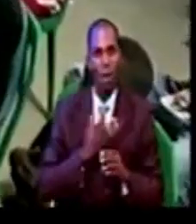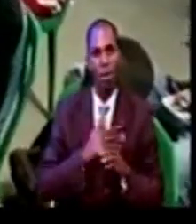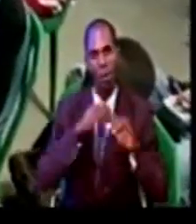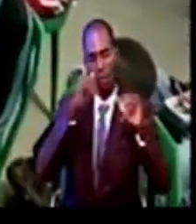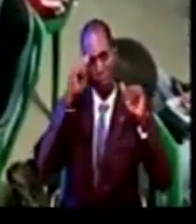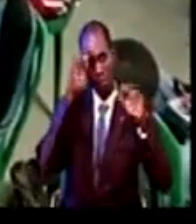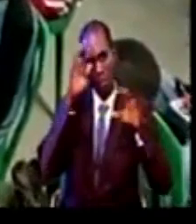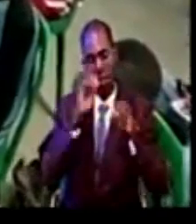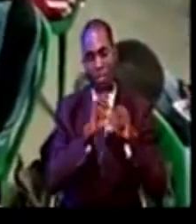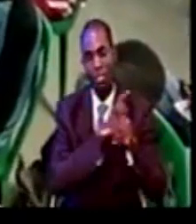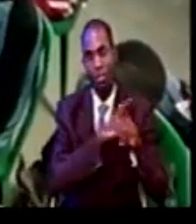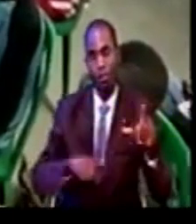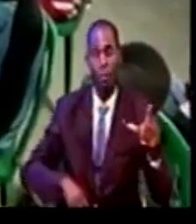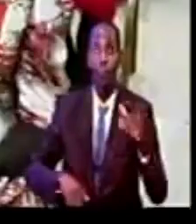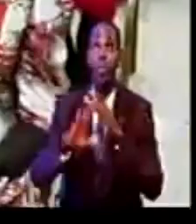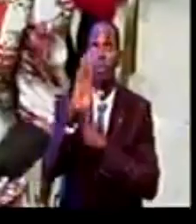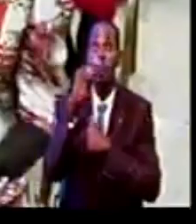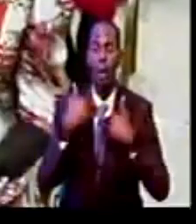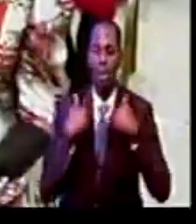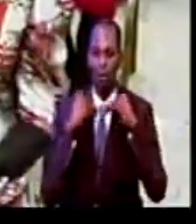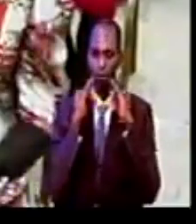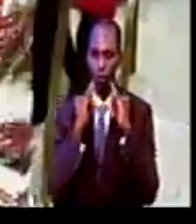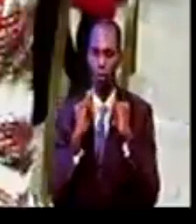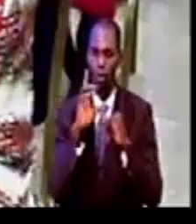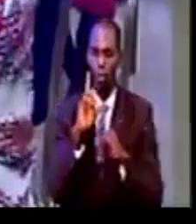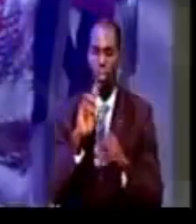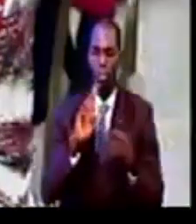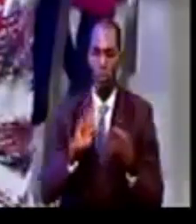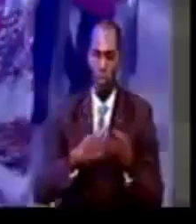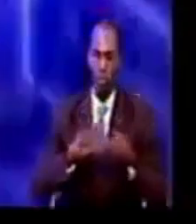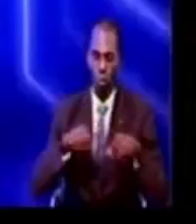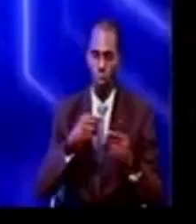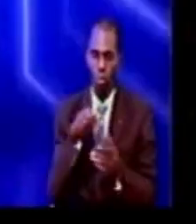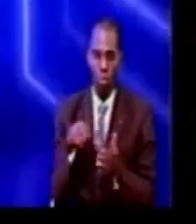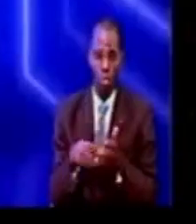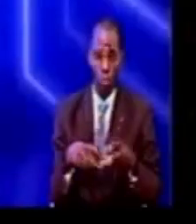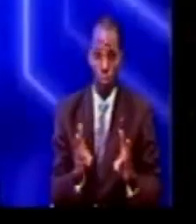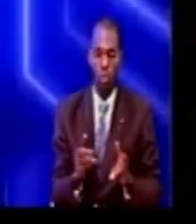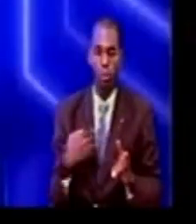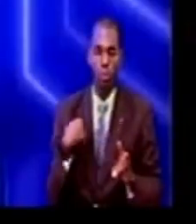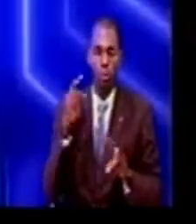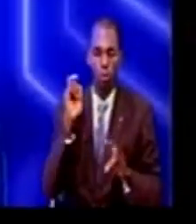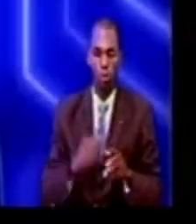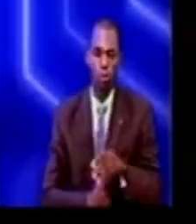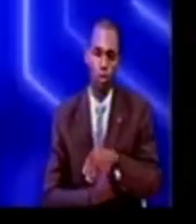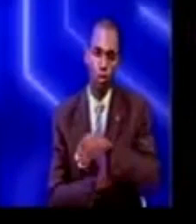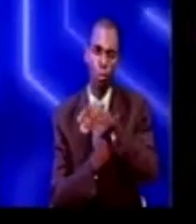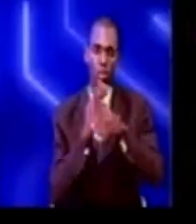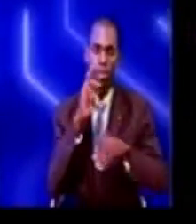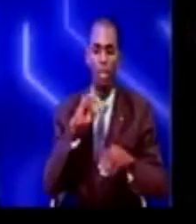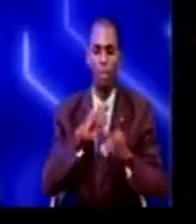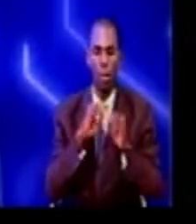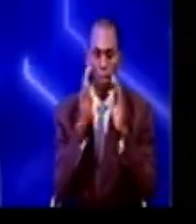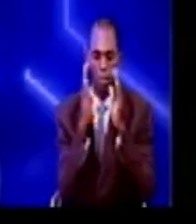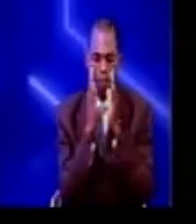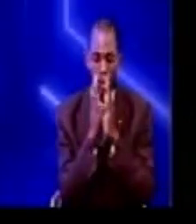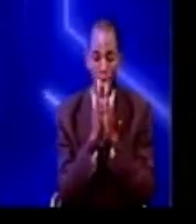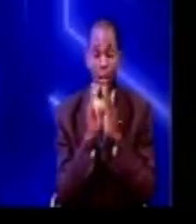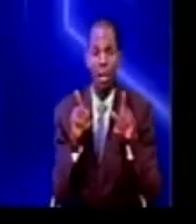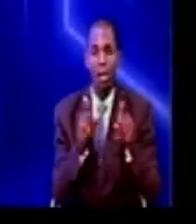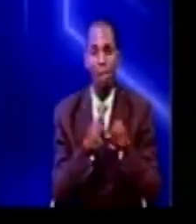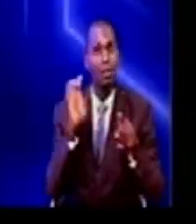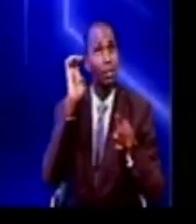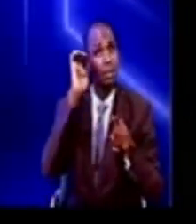all begin to pray for our Father in the Lord. God has directed him that we go this particular route, and we begin